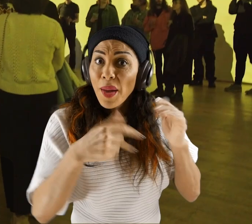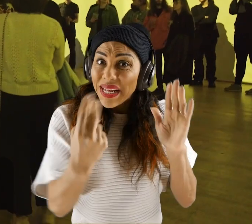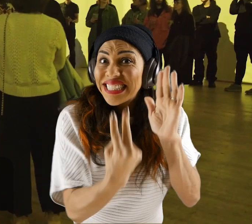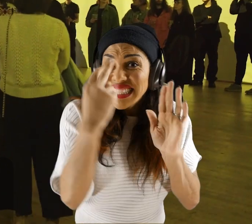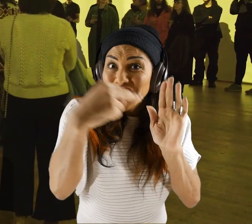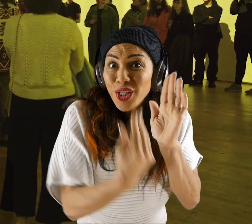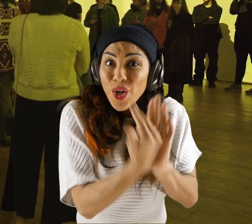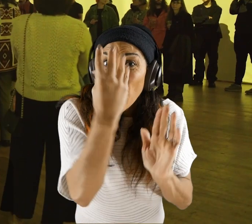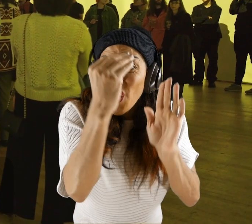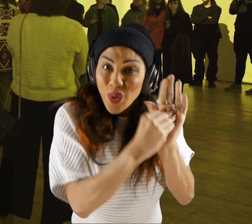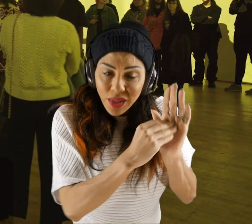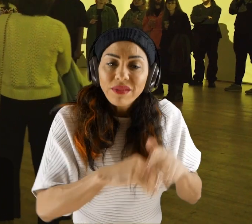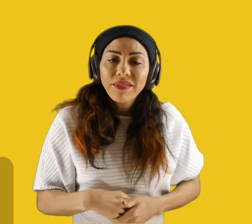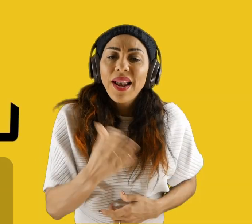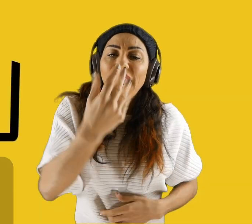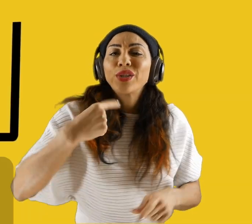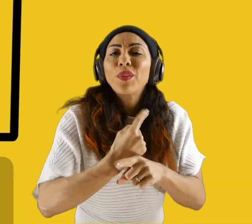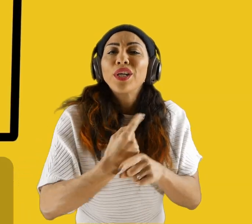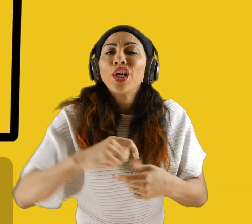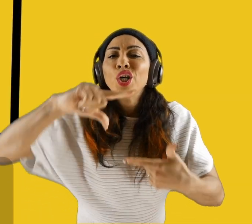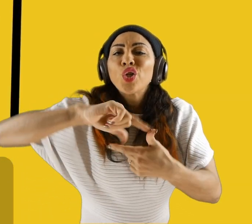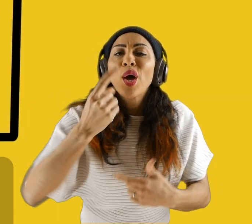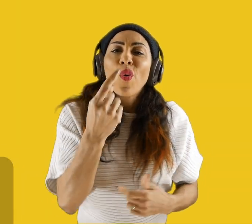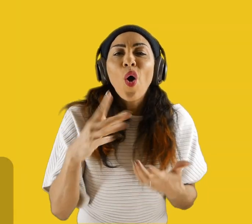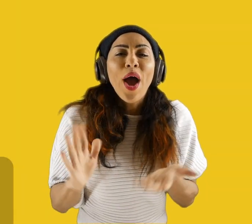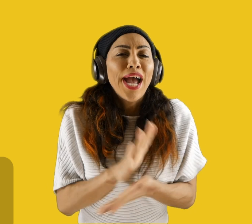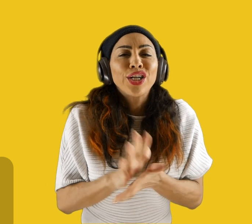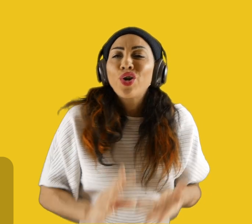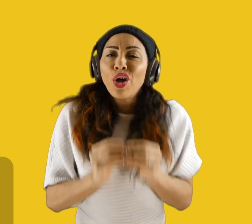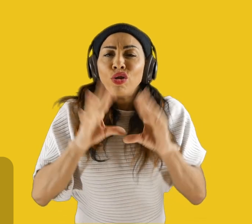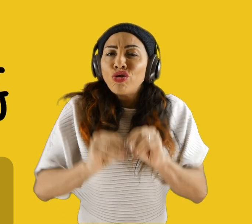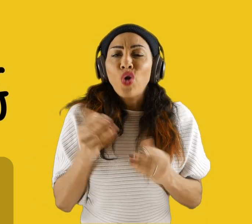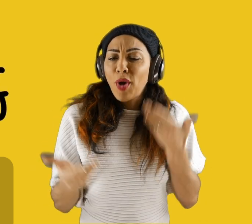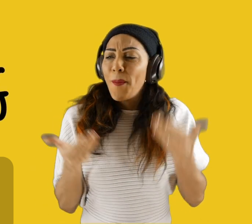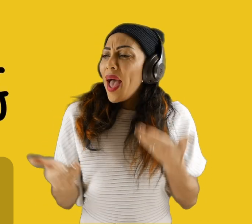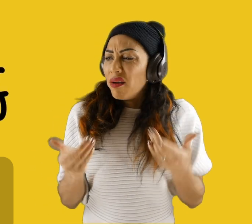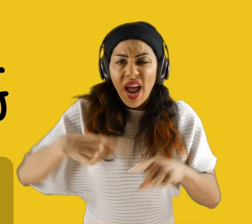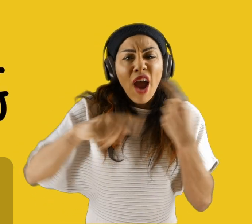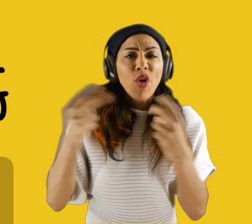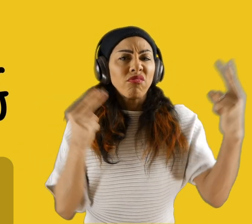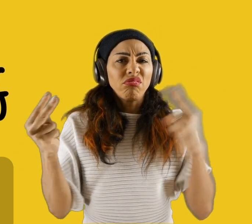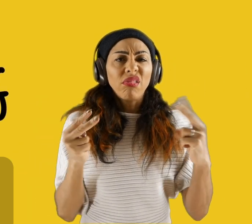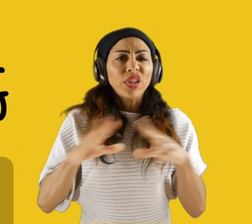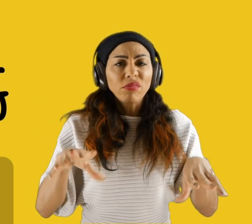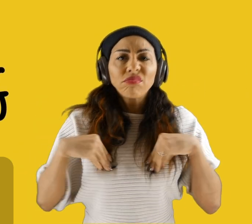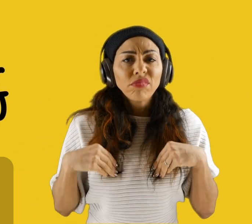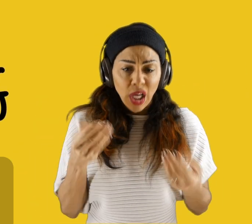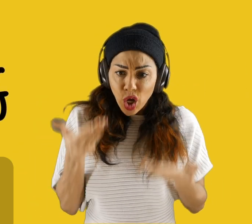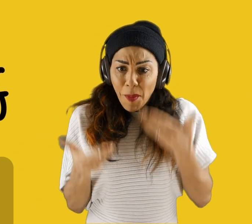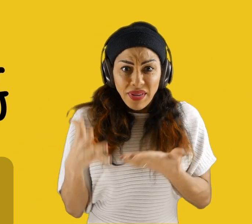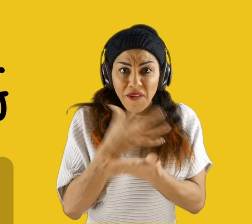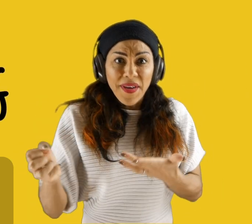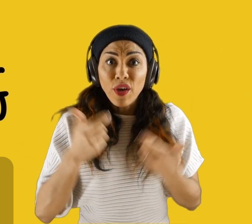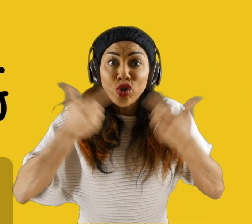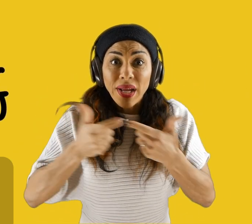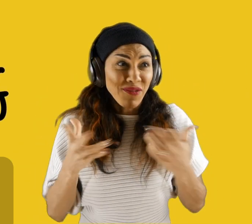You seen the new yellow square? Let's talk about this yellow square. Square one, enjoy creating, stop comparing. Everyone's got an opinion, don't fear it. Comparison